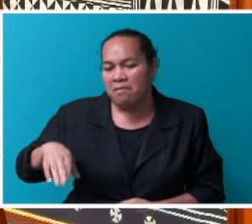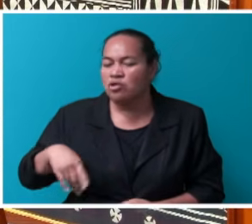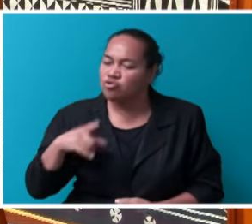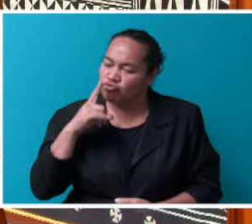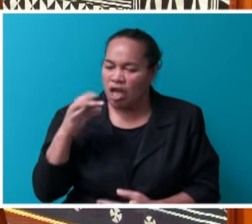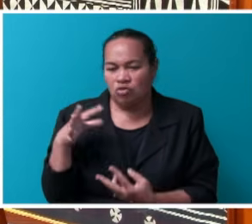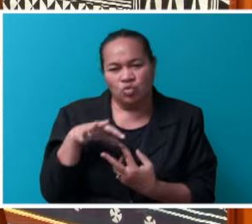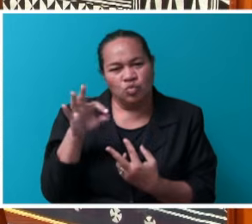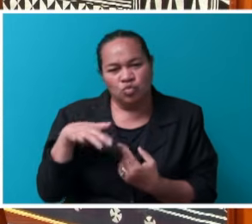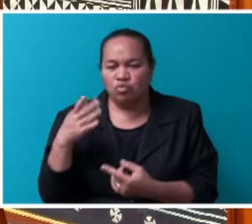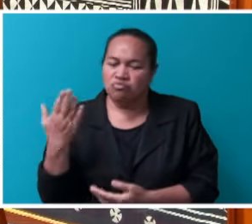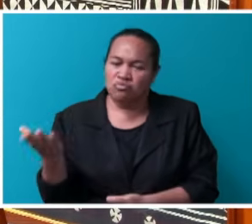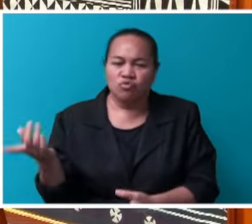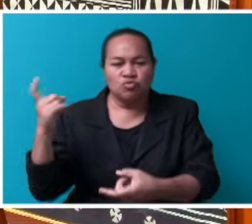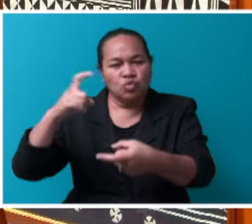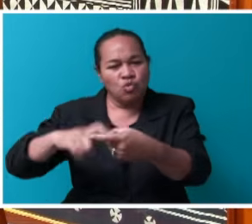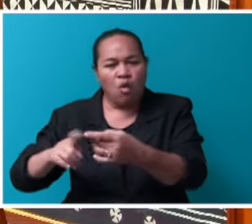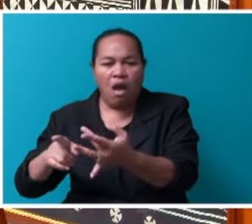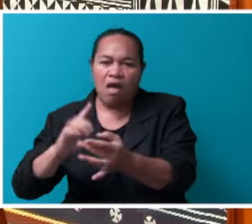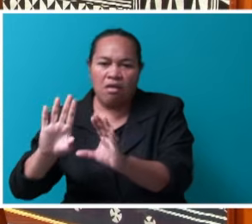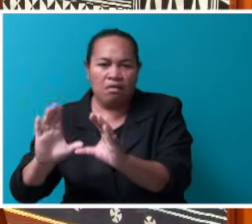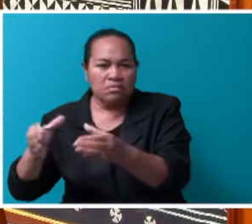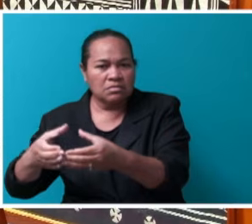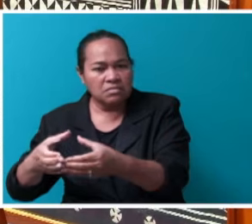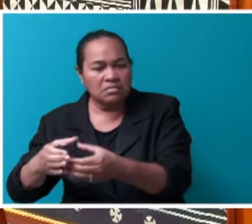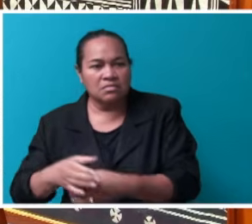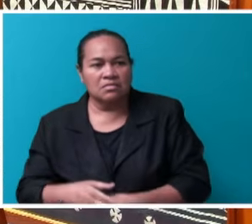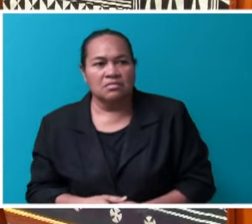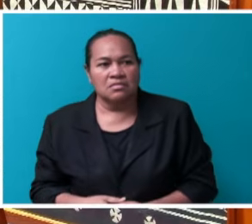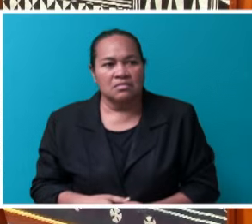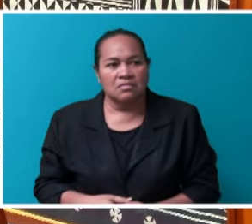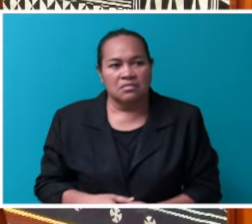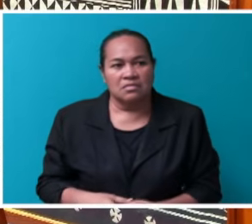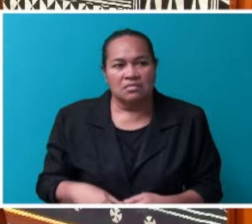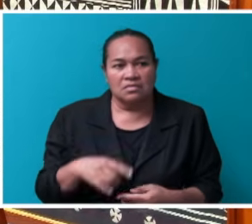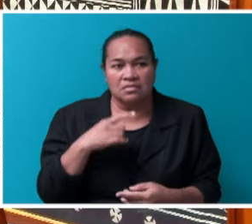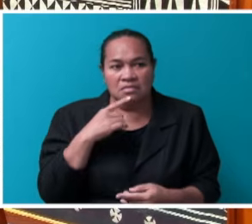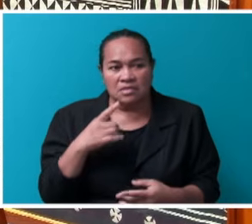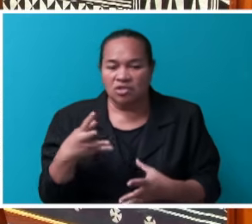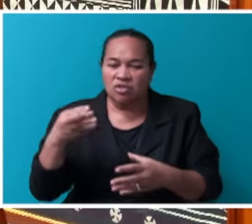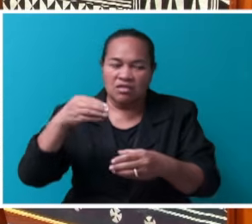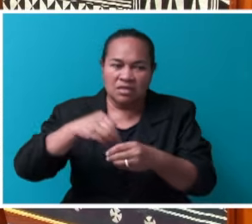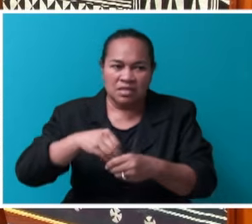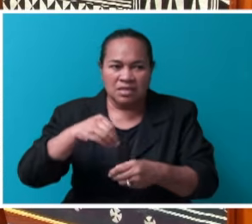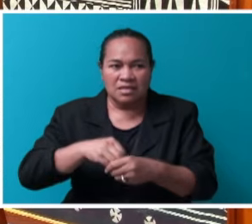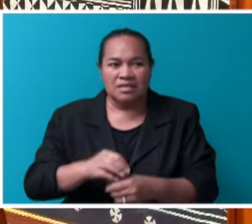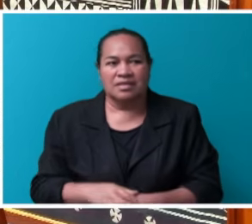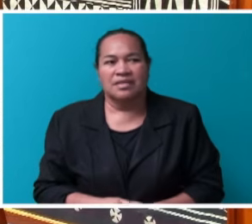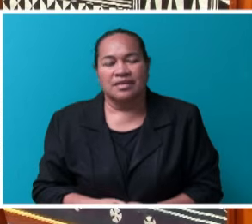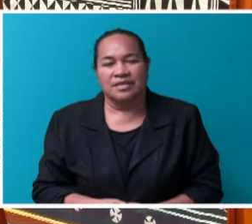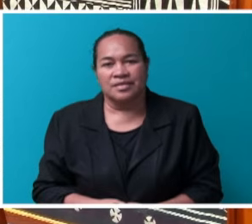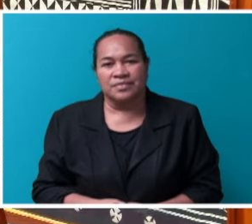to exercise their political freedoms, including participating in discussions and